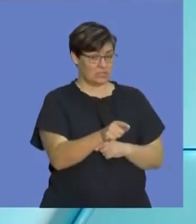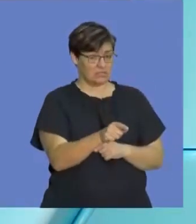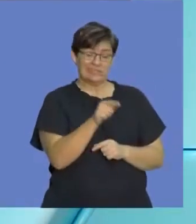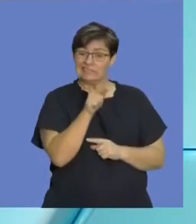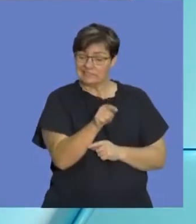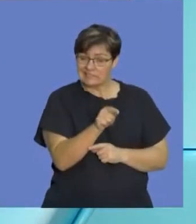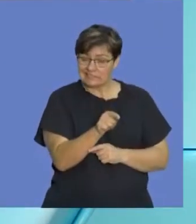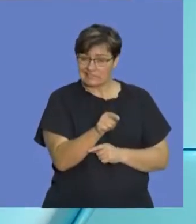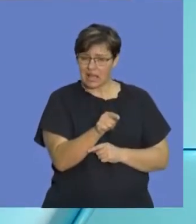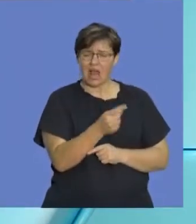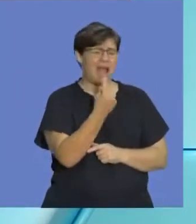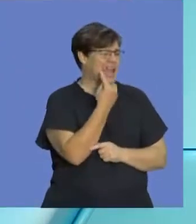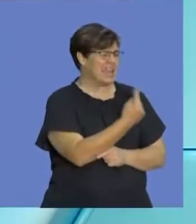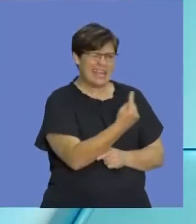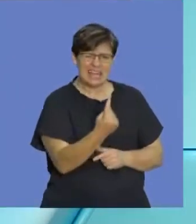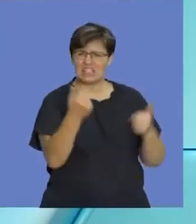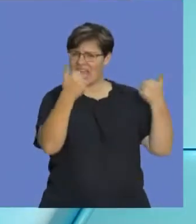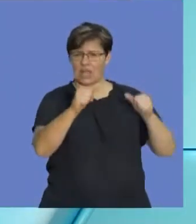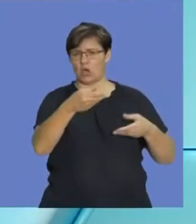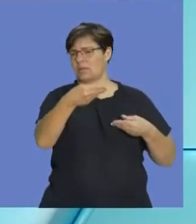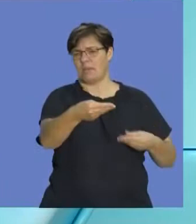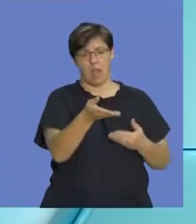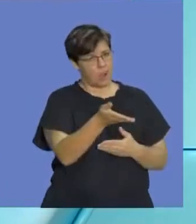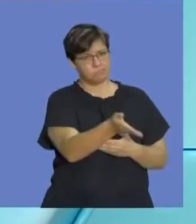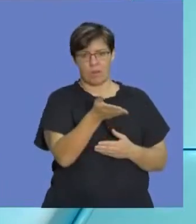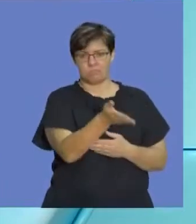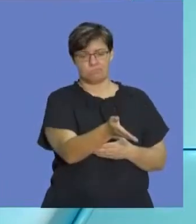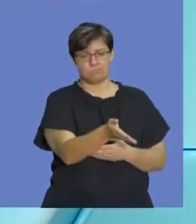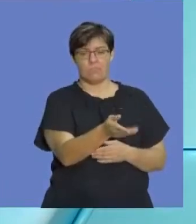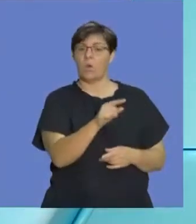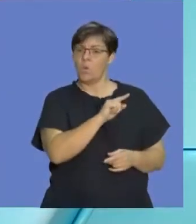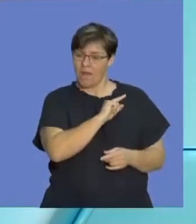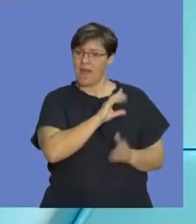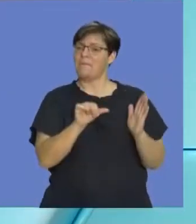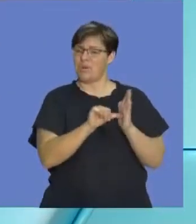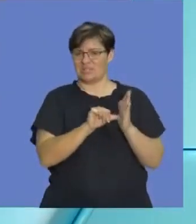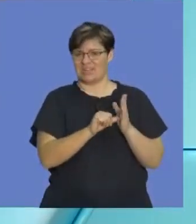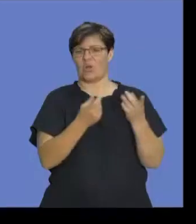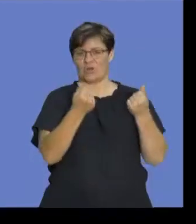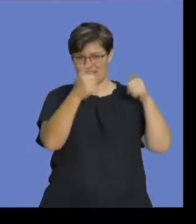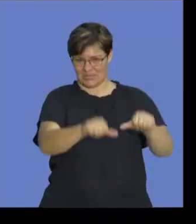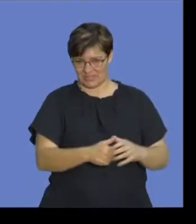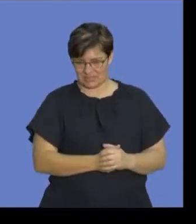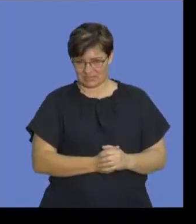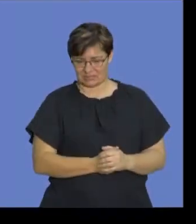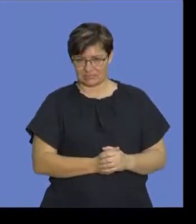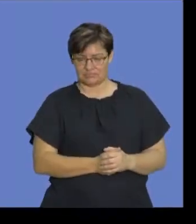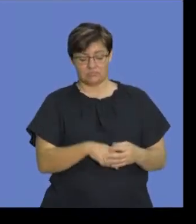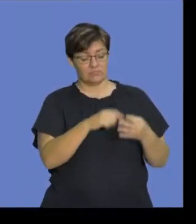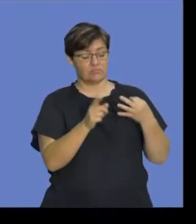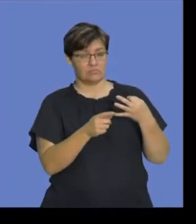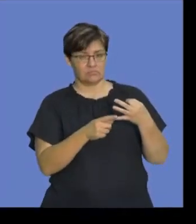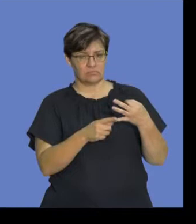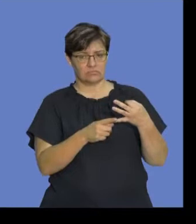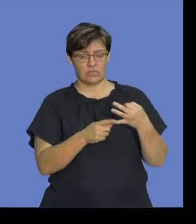single accounting paper because it's the crux of the section on cost accounting. Then you have your finished goods. Obviously,